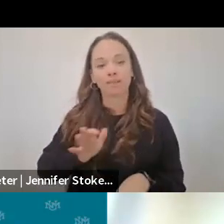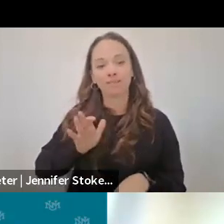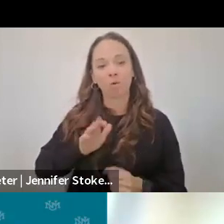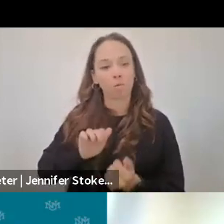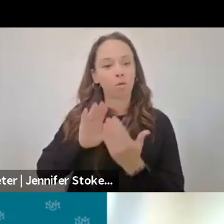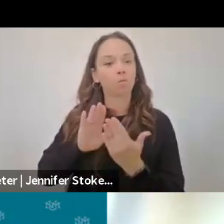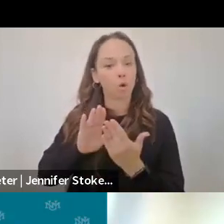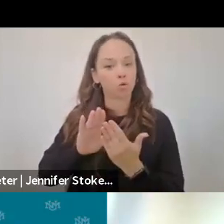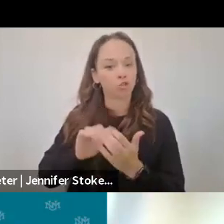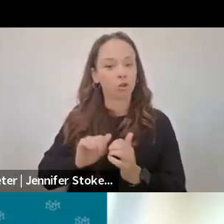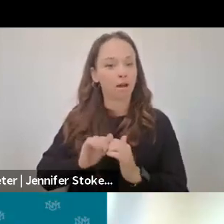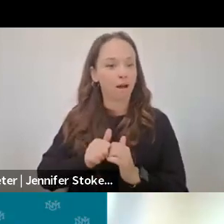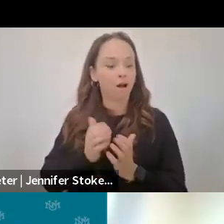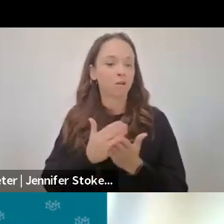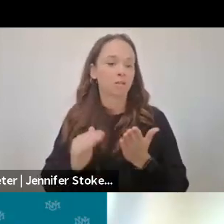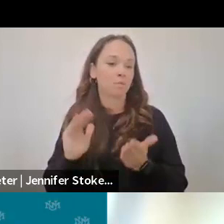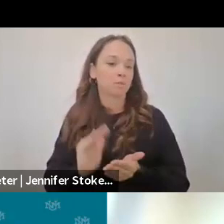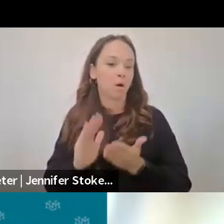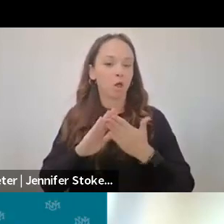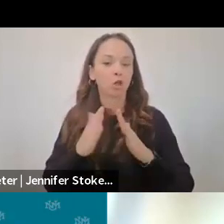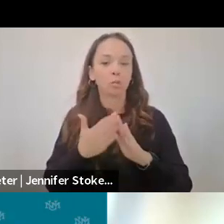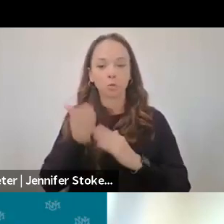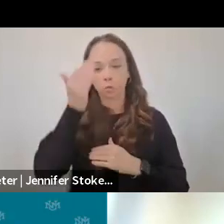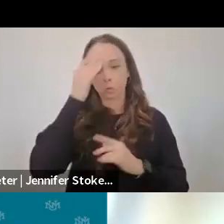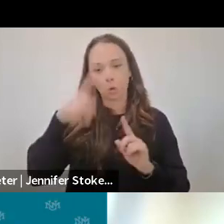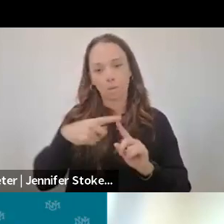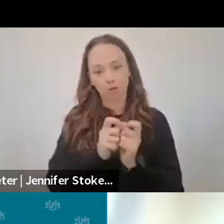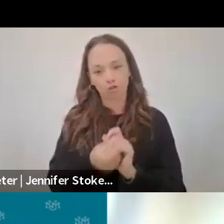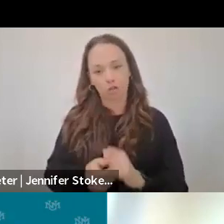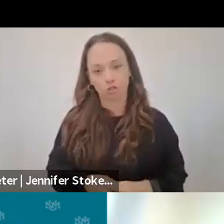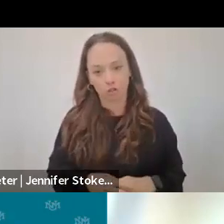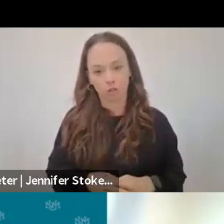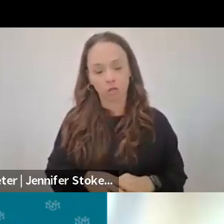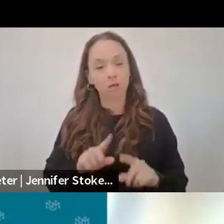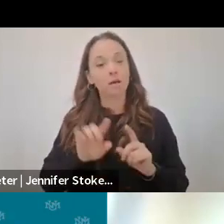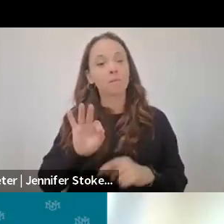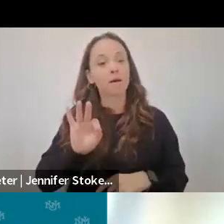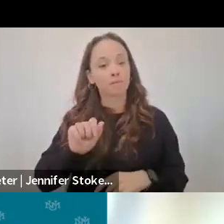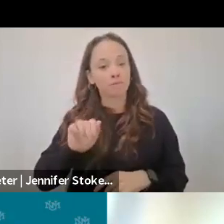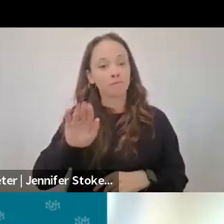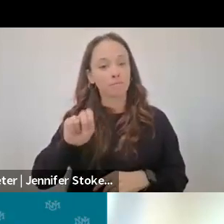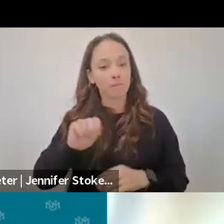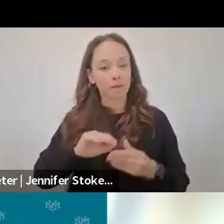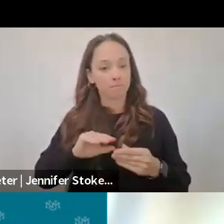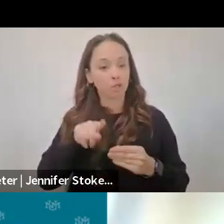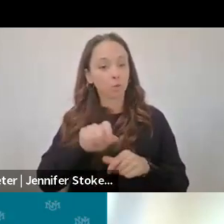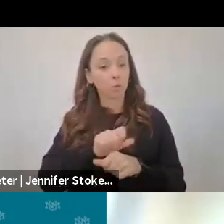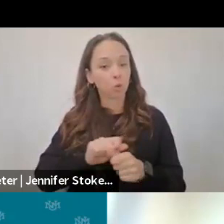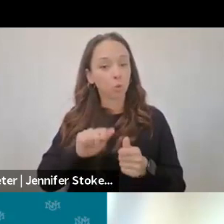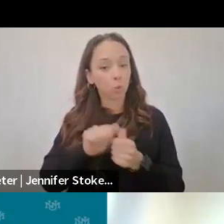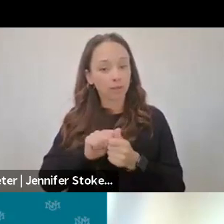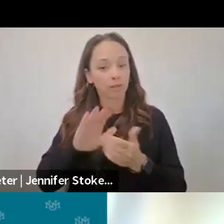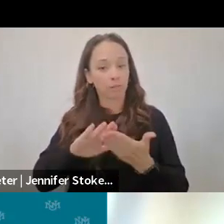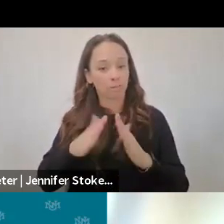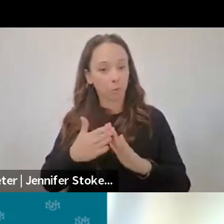way that some of the smaller communities may be aware of changes. But as Fabian mentioned, if you're working in conjunction with